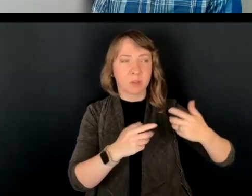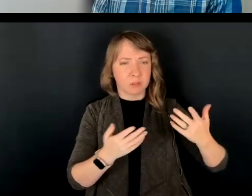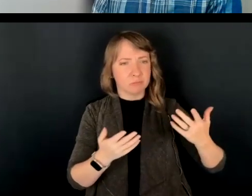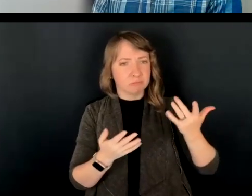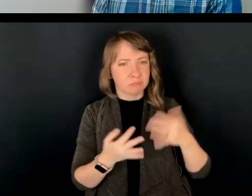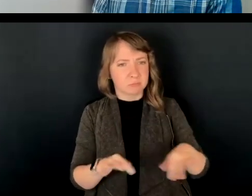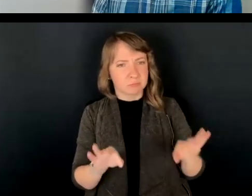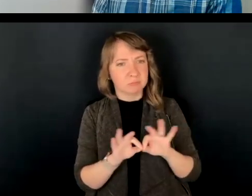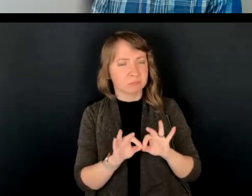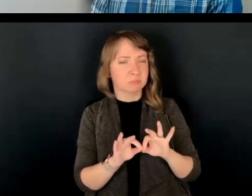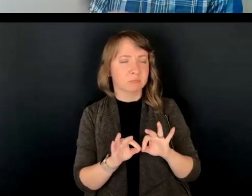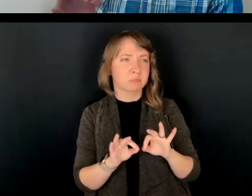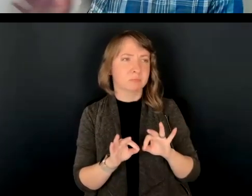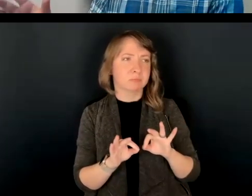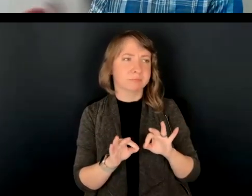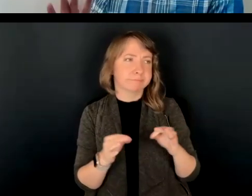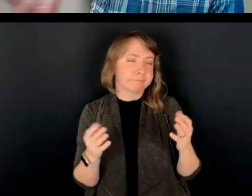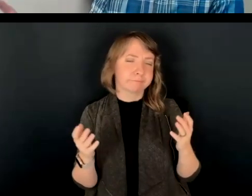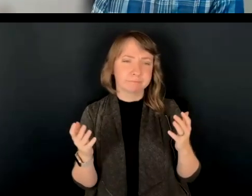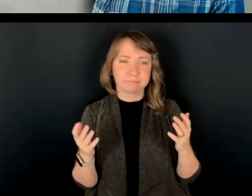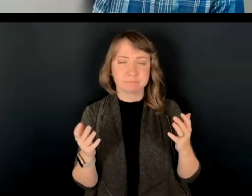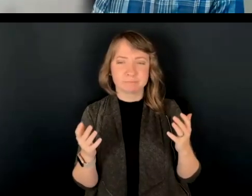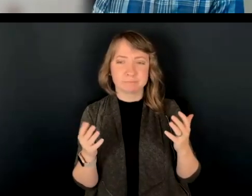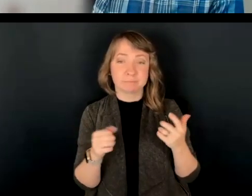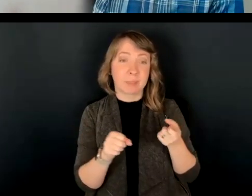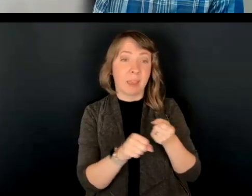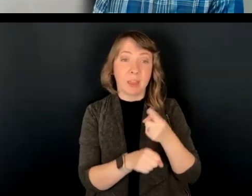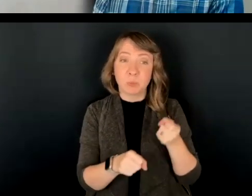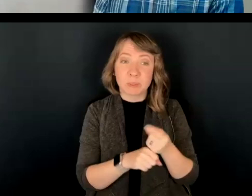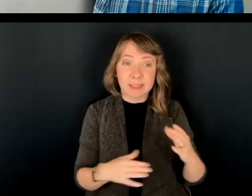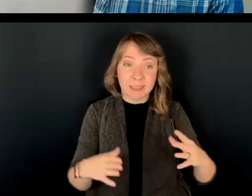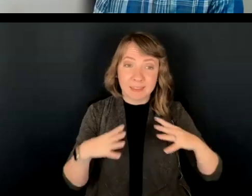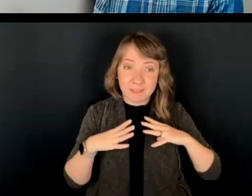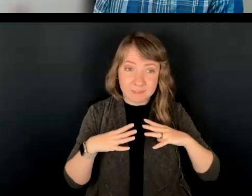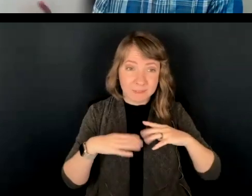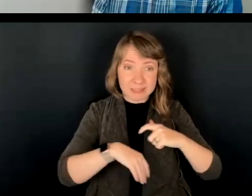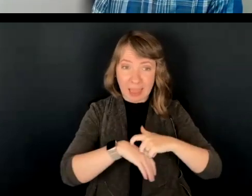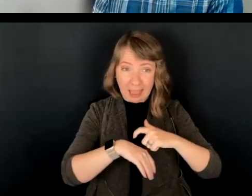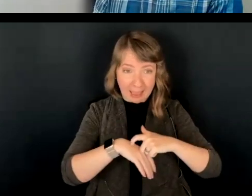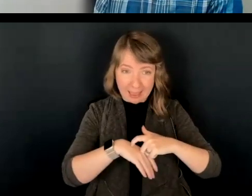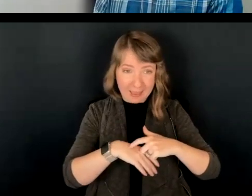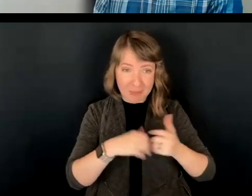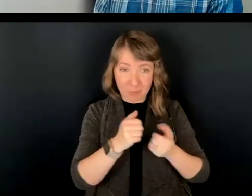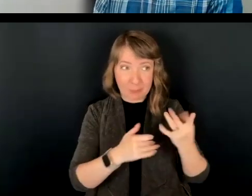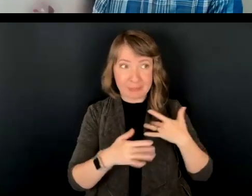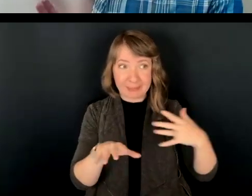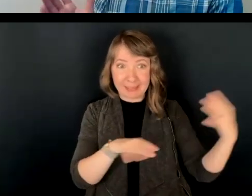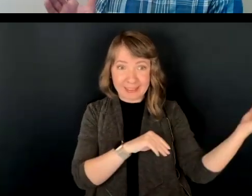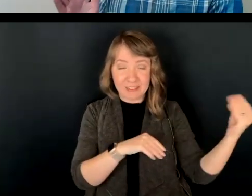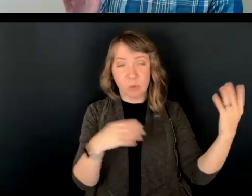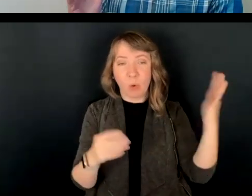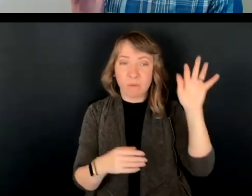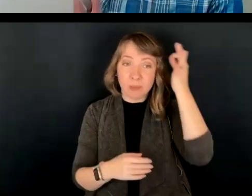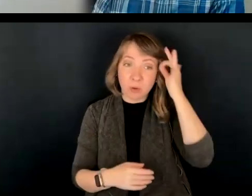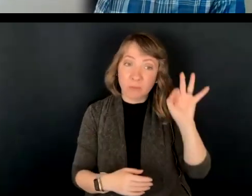So whether it's the kind of the annual leave time of the calendar or the federal fiscal year